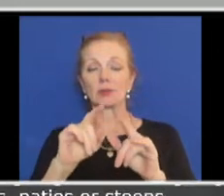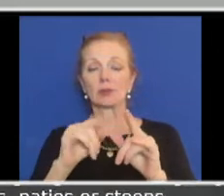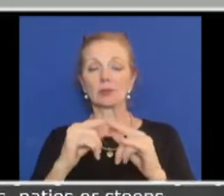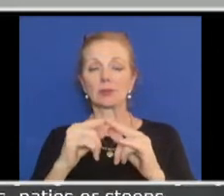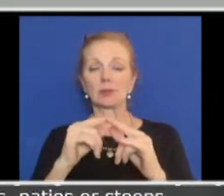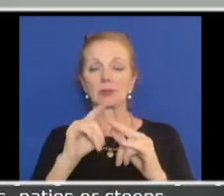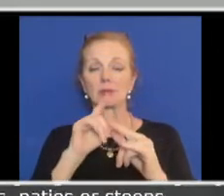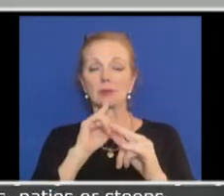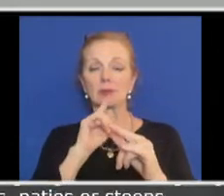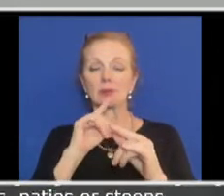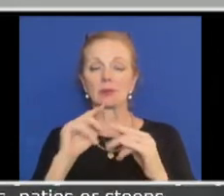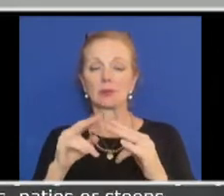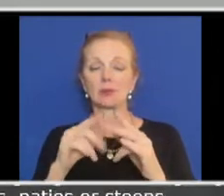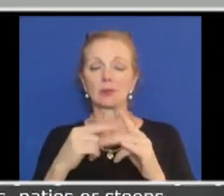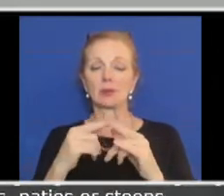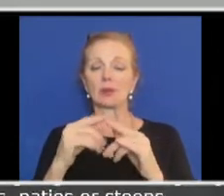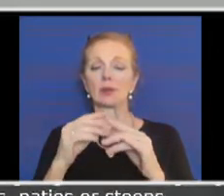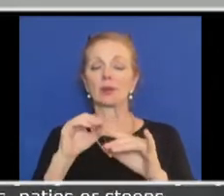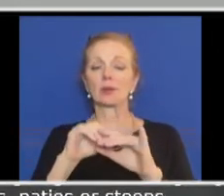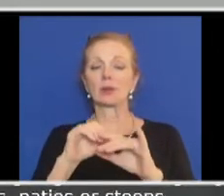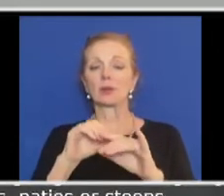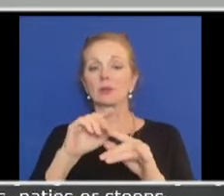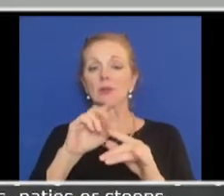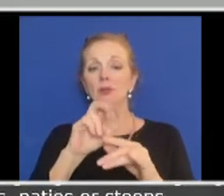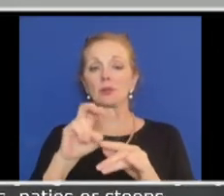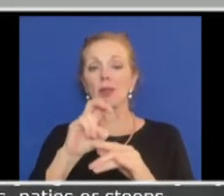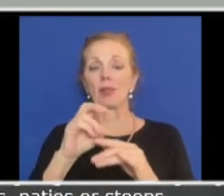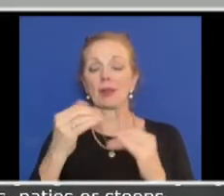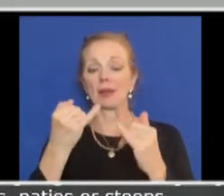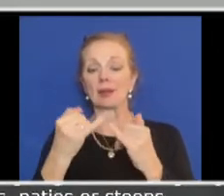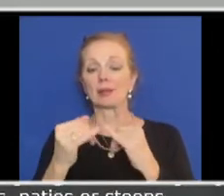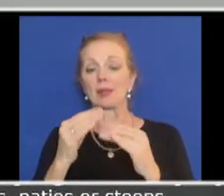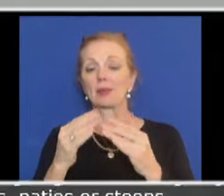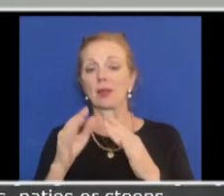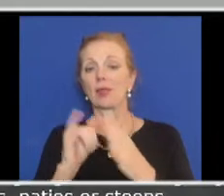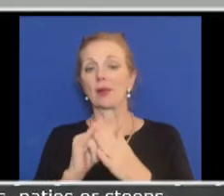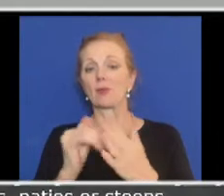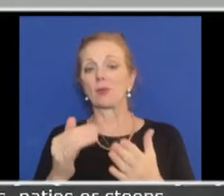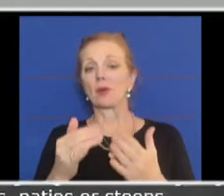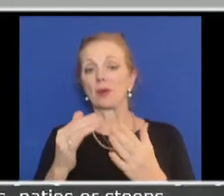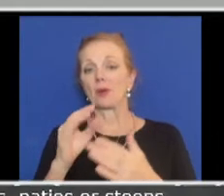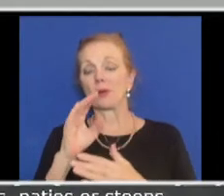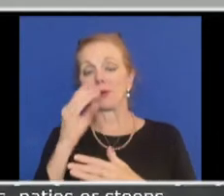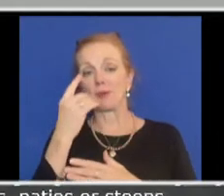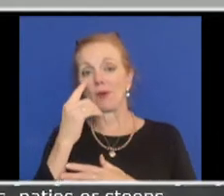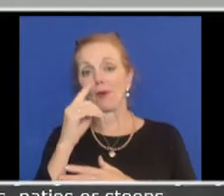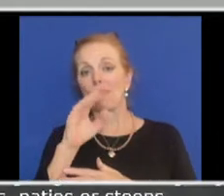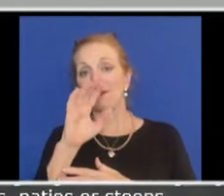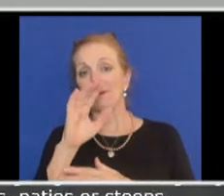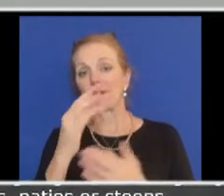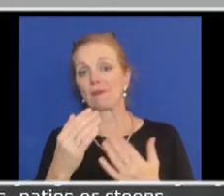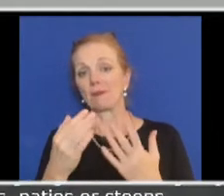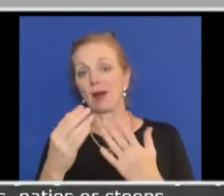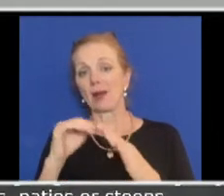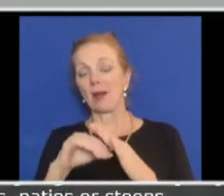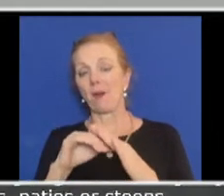would also install the temporary turnaround at the end of the street that would provide for fire access until any further extension